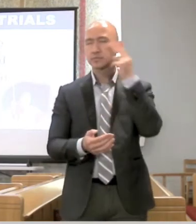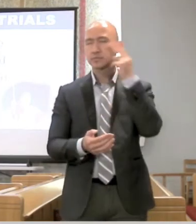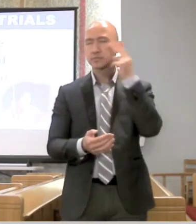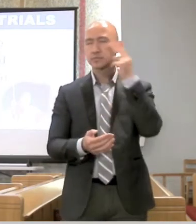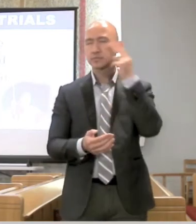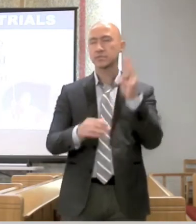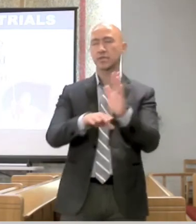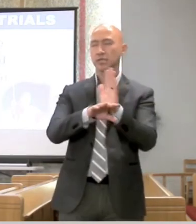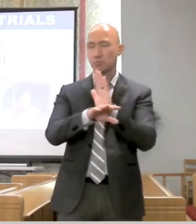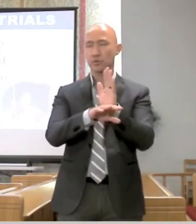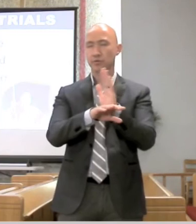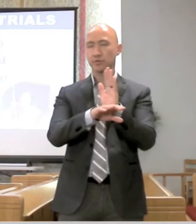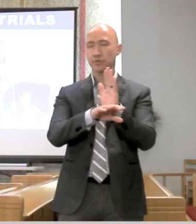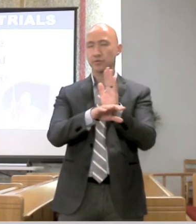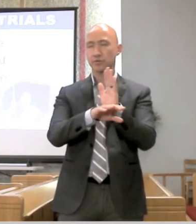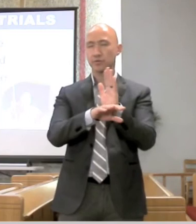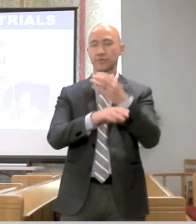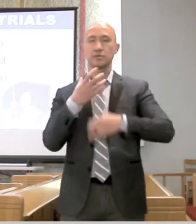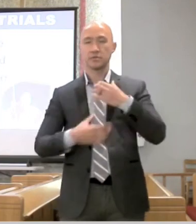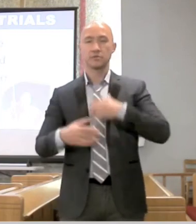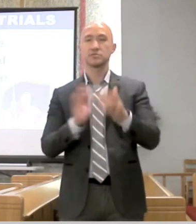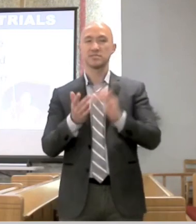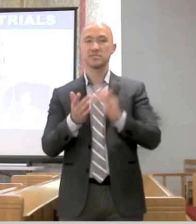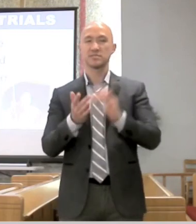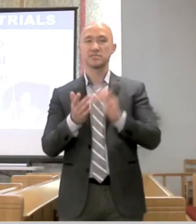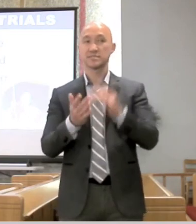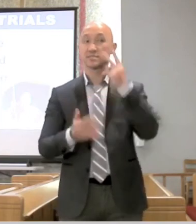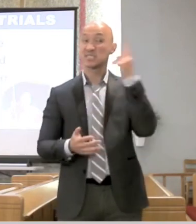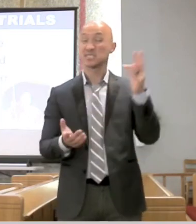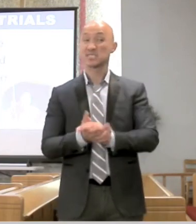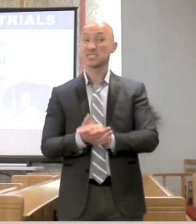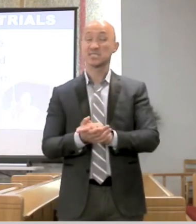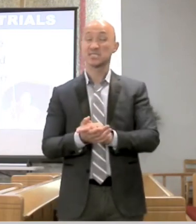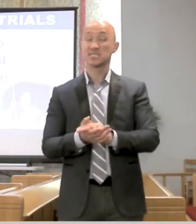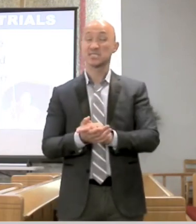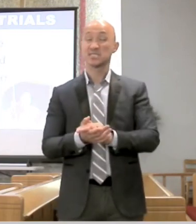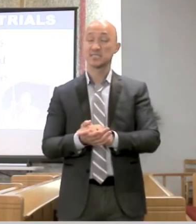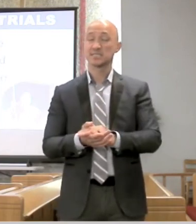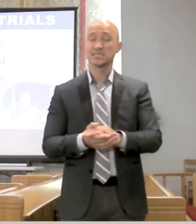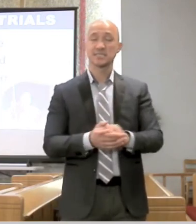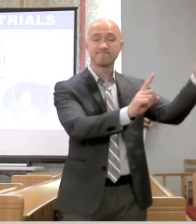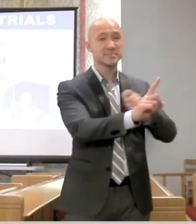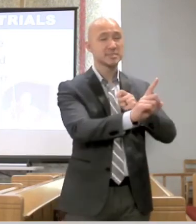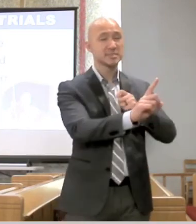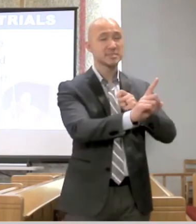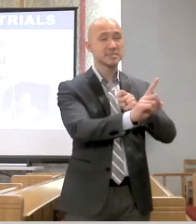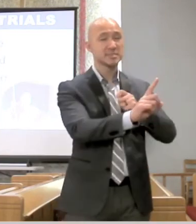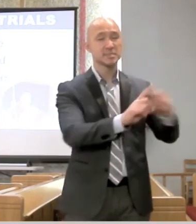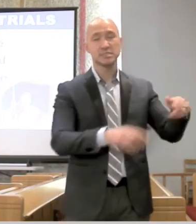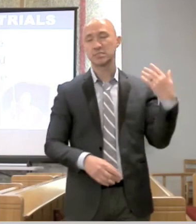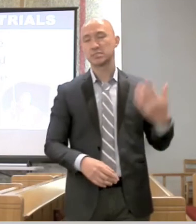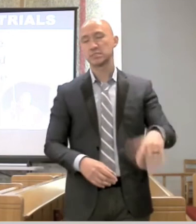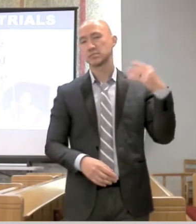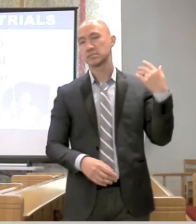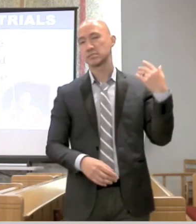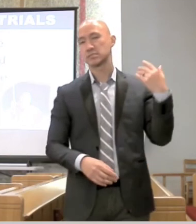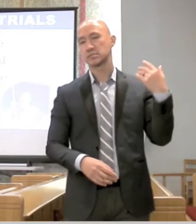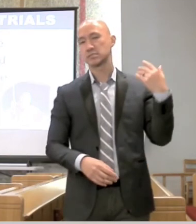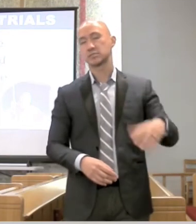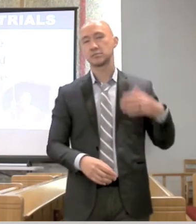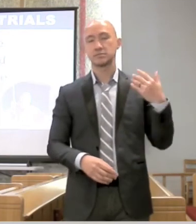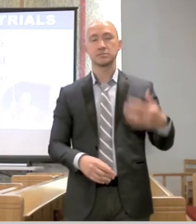Christ, very graphically it shows you what a scourging involves. And so when we read about this account and this